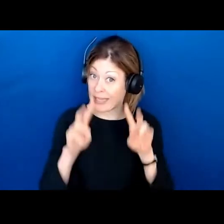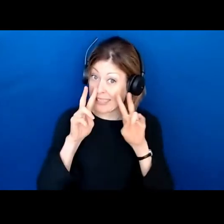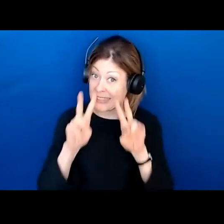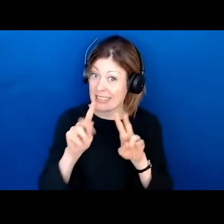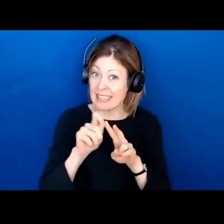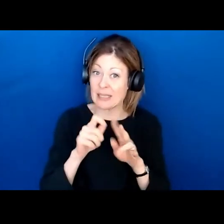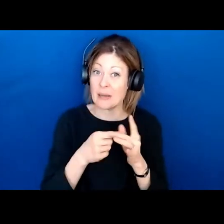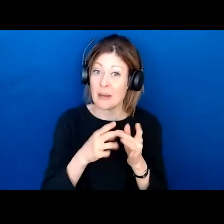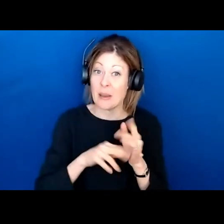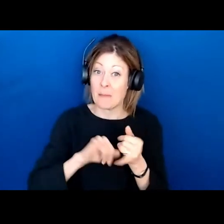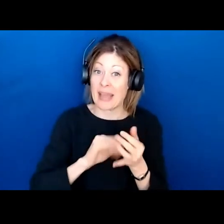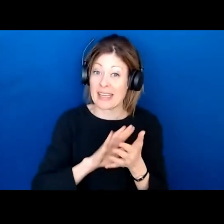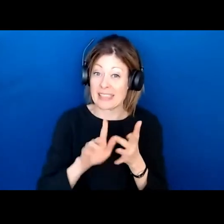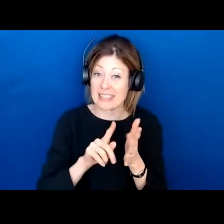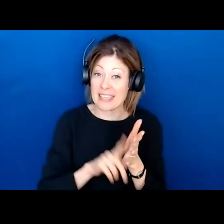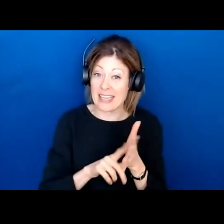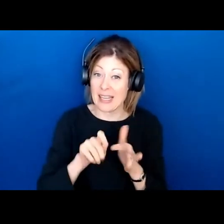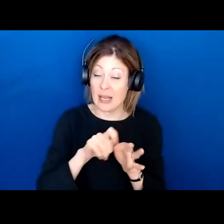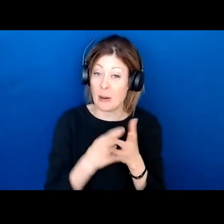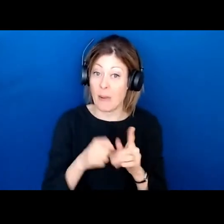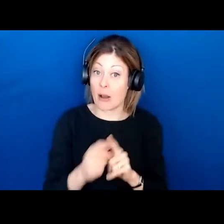Okay, and Colette?